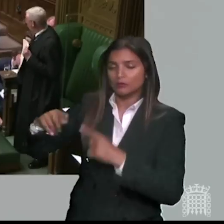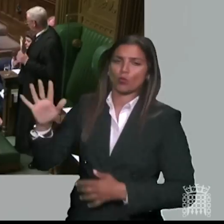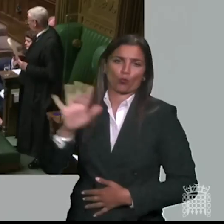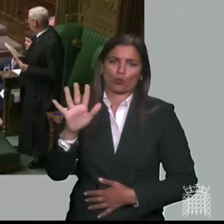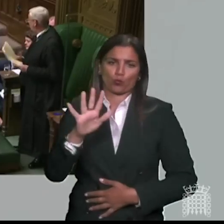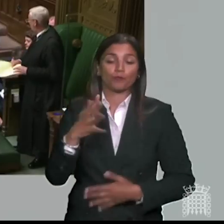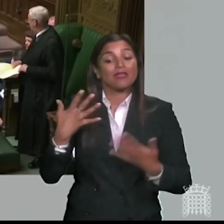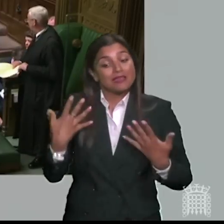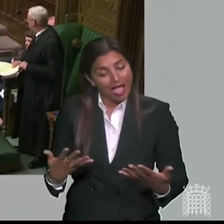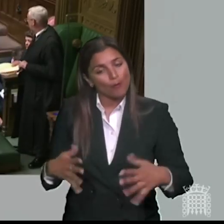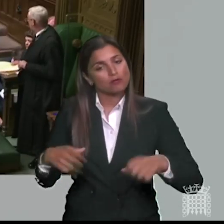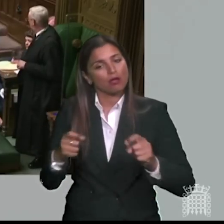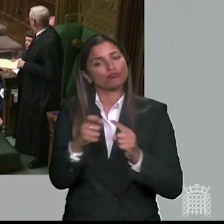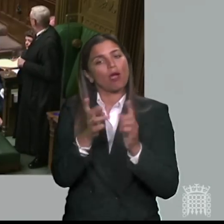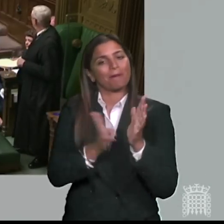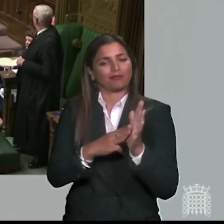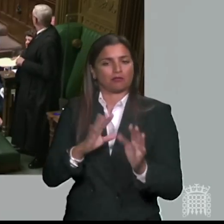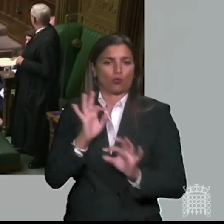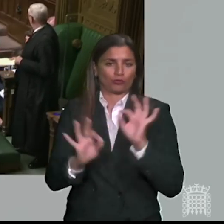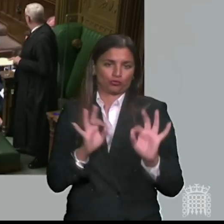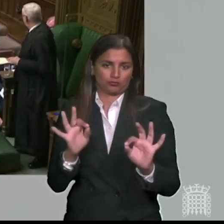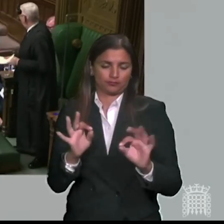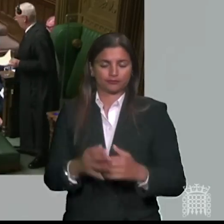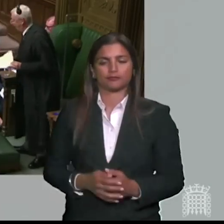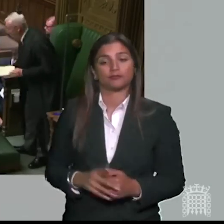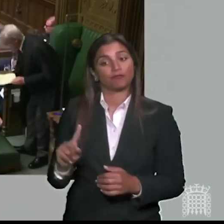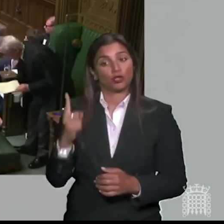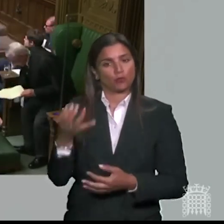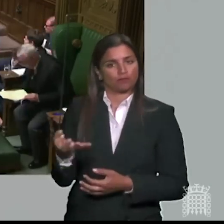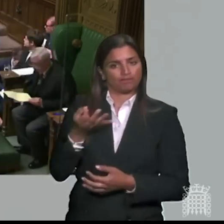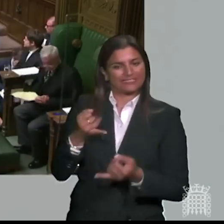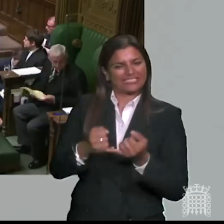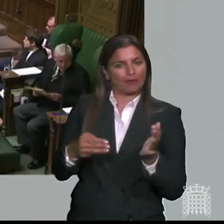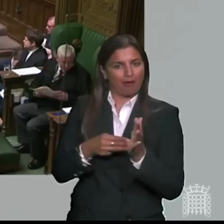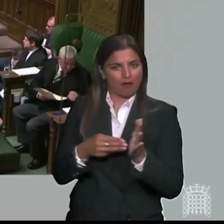Let us now start with Prime Minister's questions. Stephen Metcalfe.